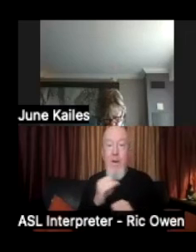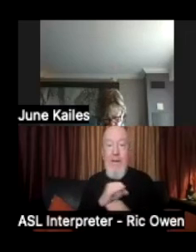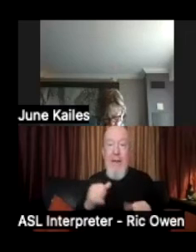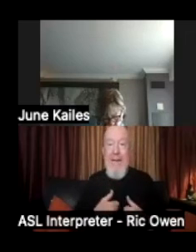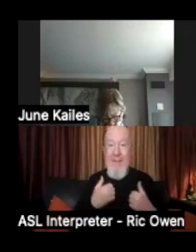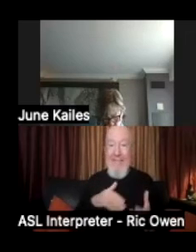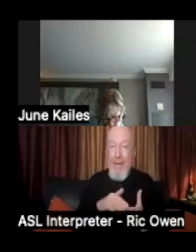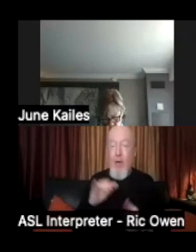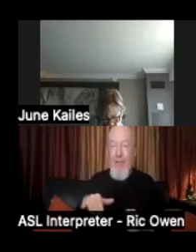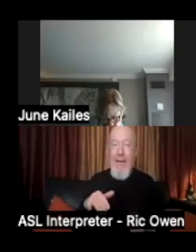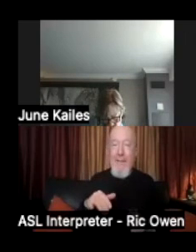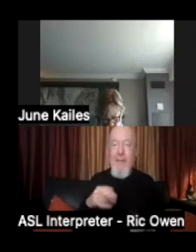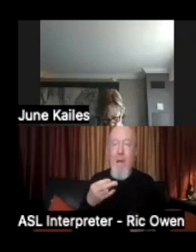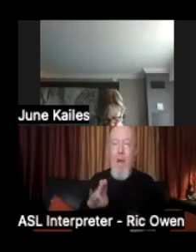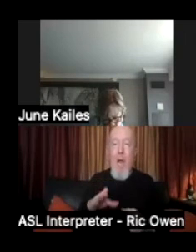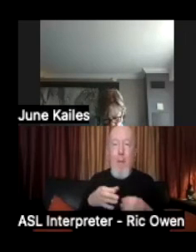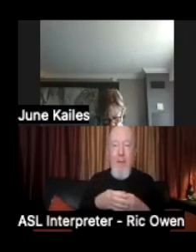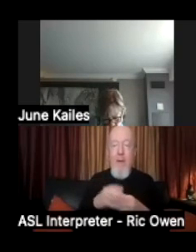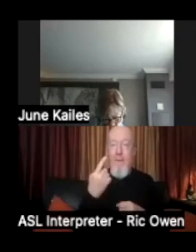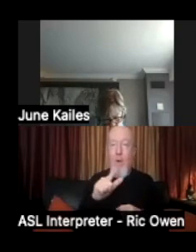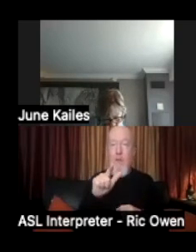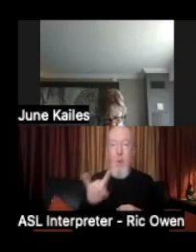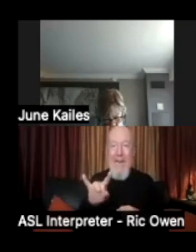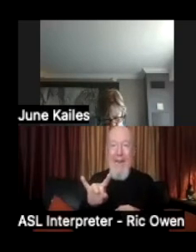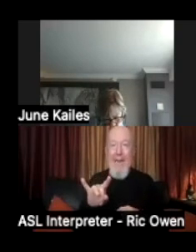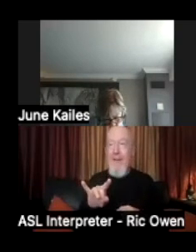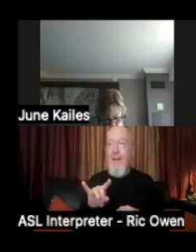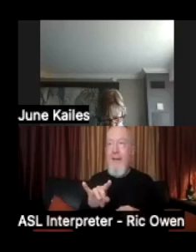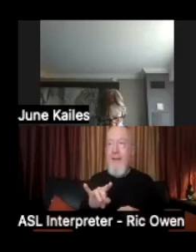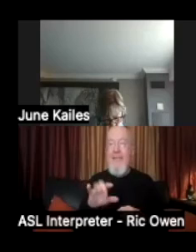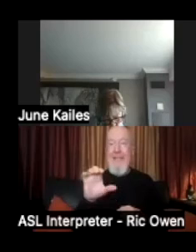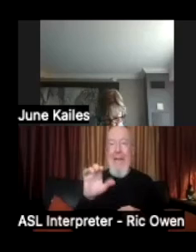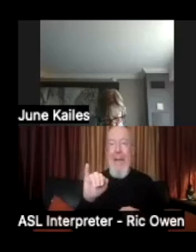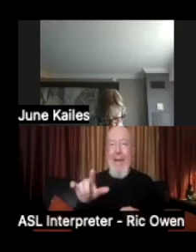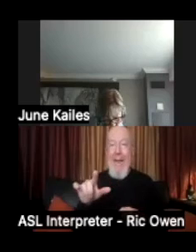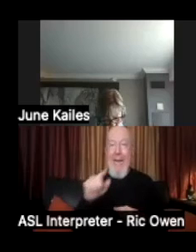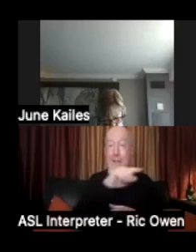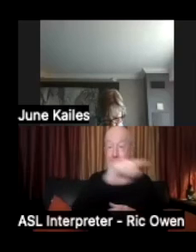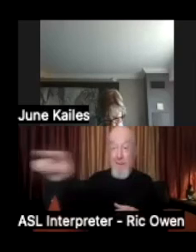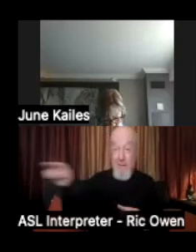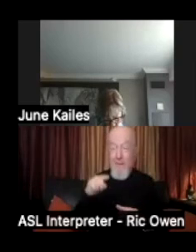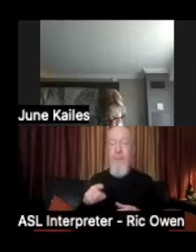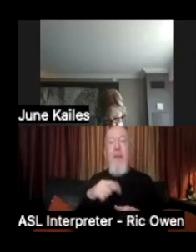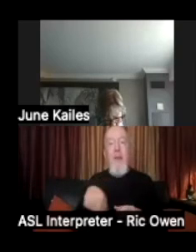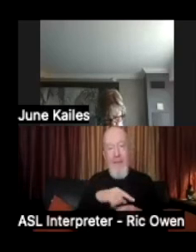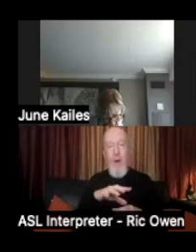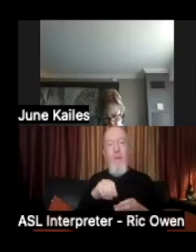membership hub for the 28 independent living centers in the state of California, operates several programs that